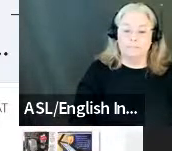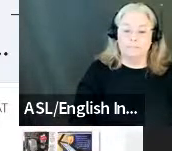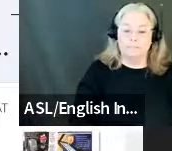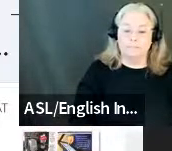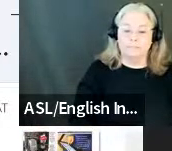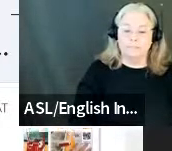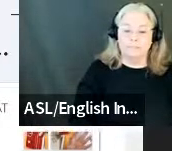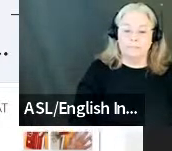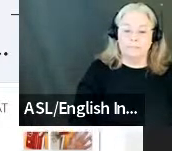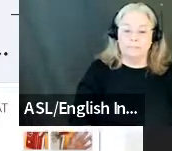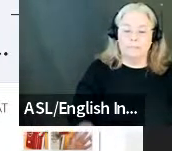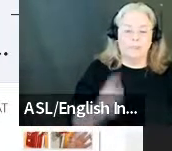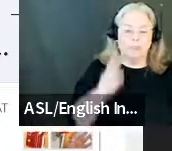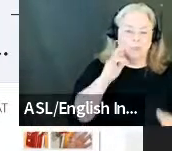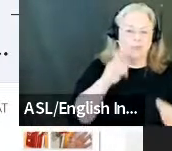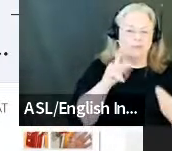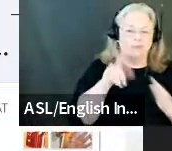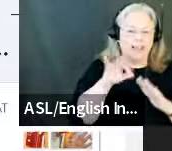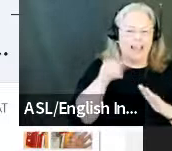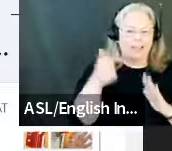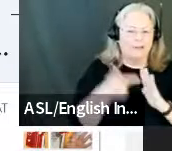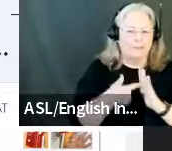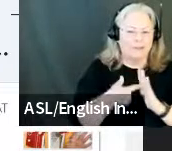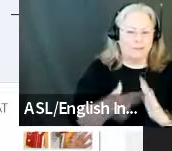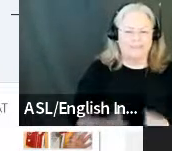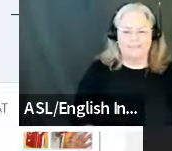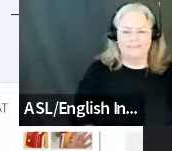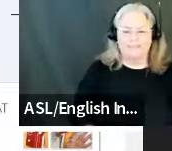some other examples here.